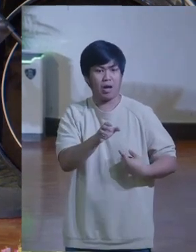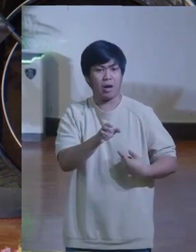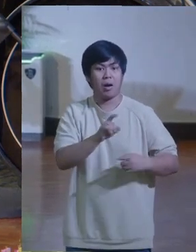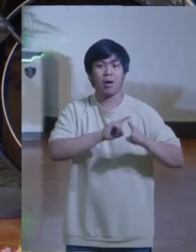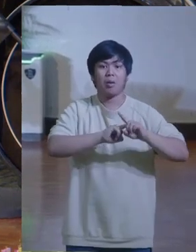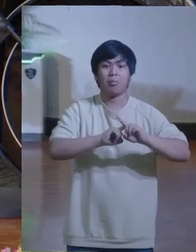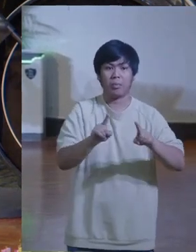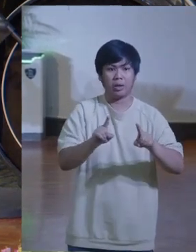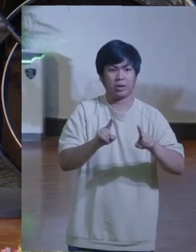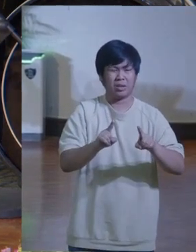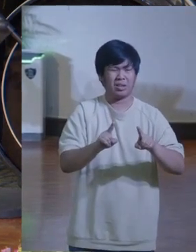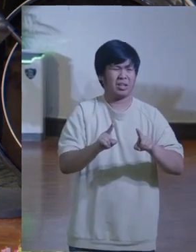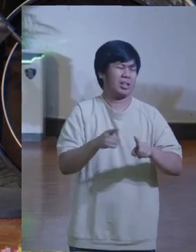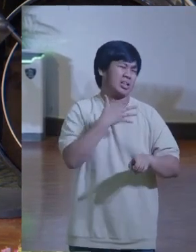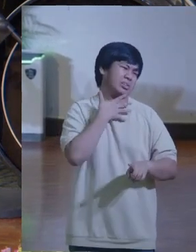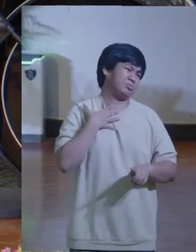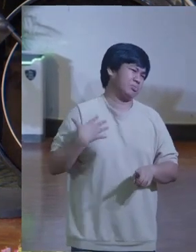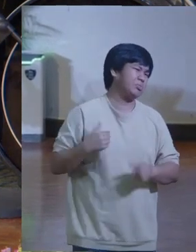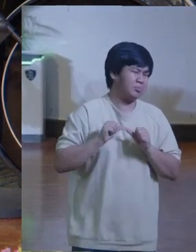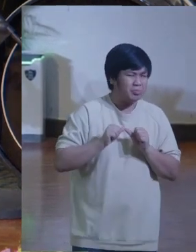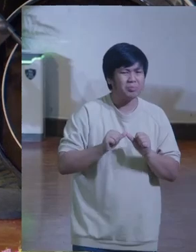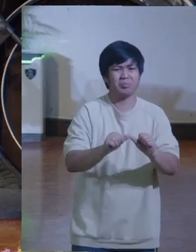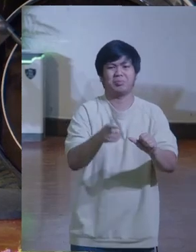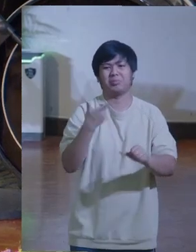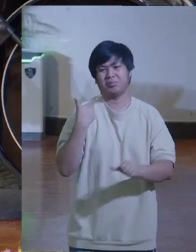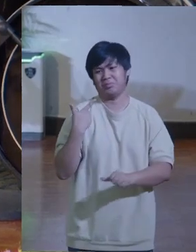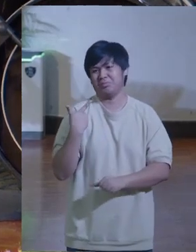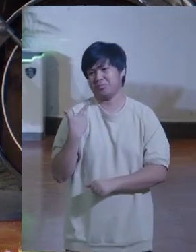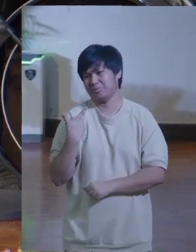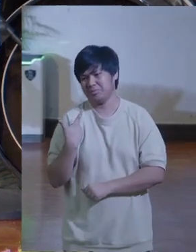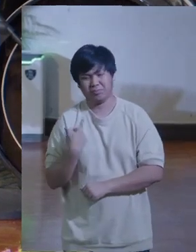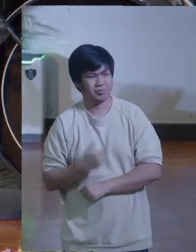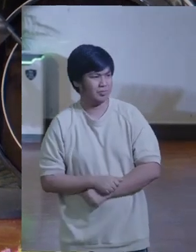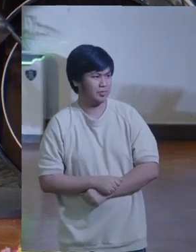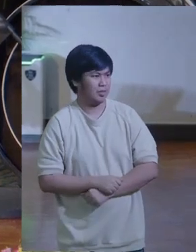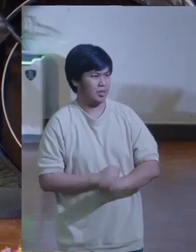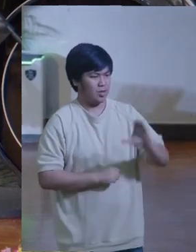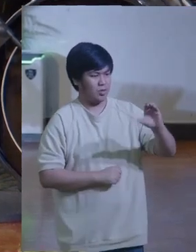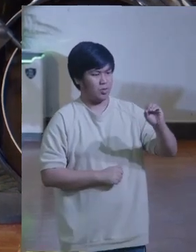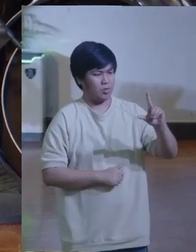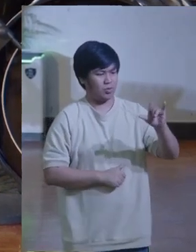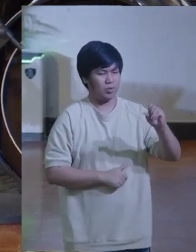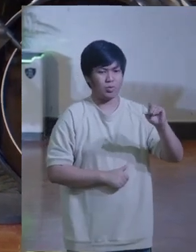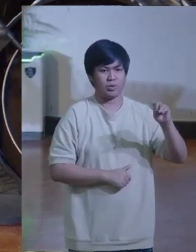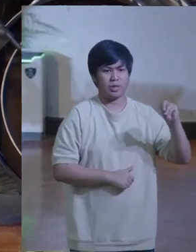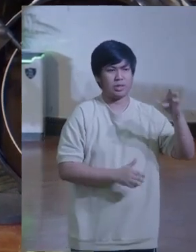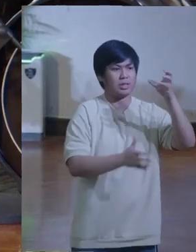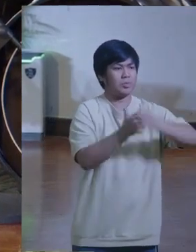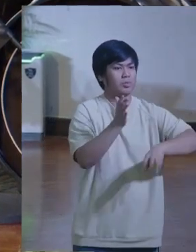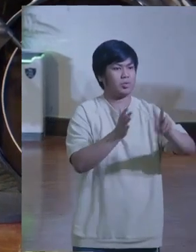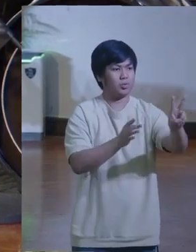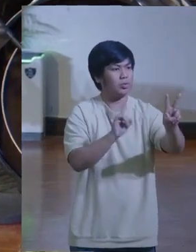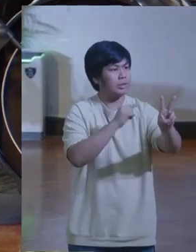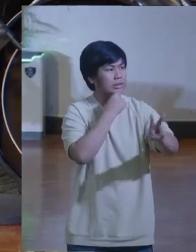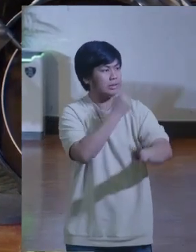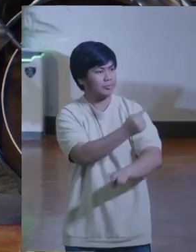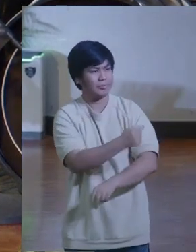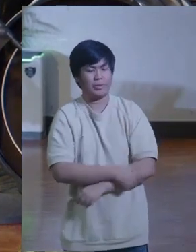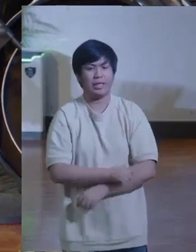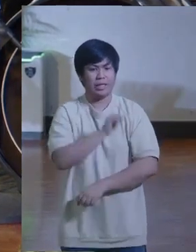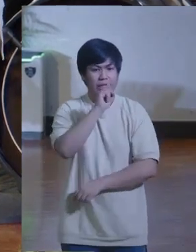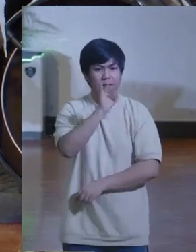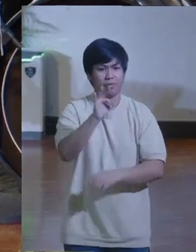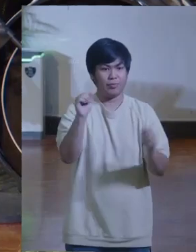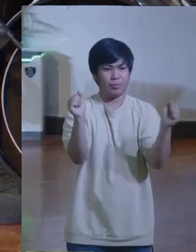sa pang-aalipin ng laman. Sabi ng Colossians chapter 2 verses 20 to 23 ay ganito, "If